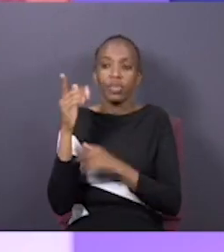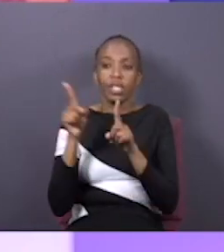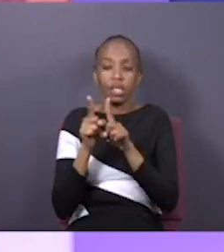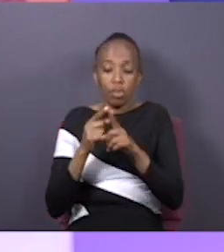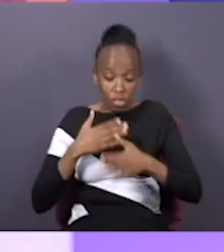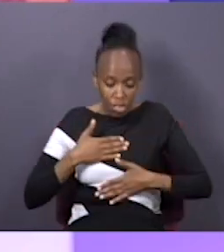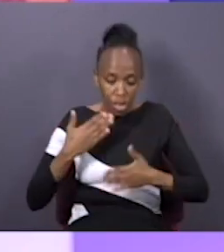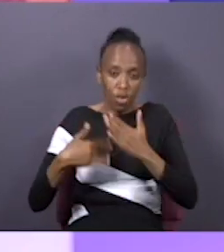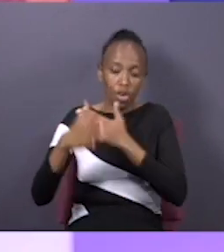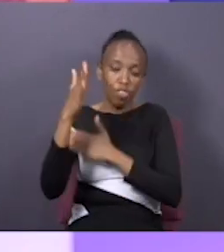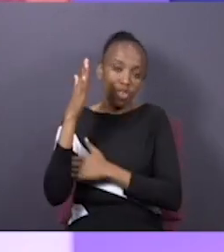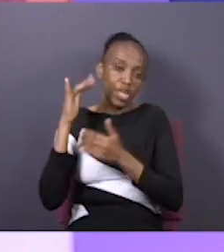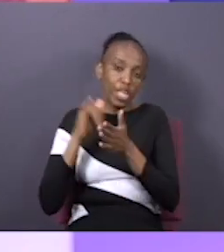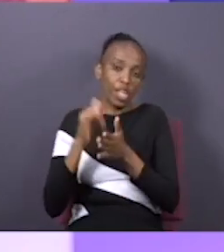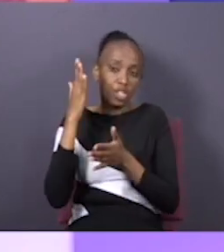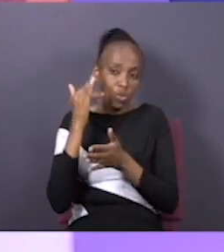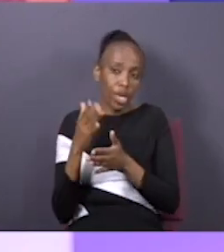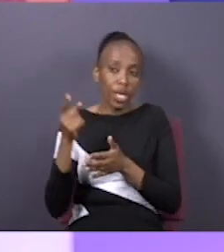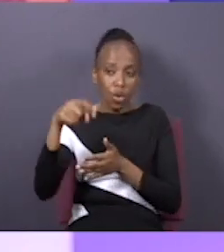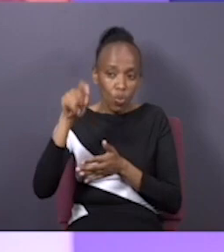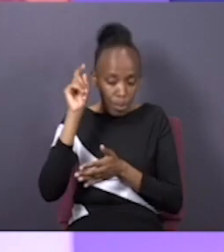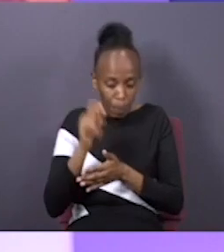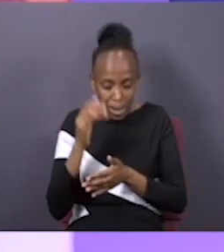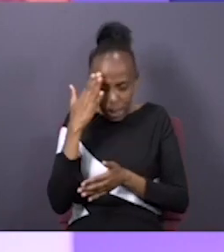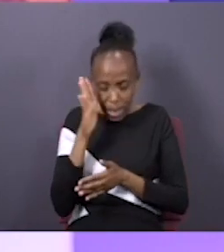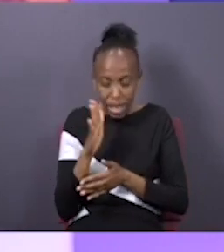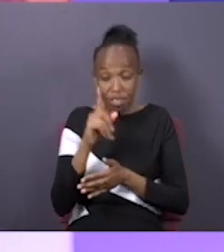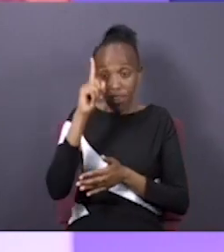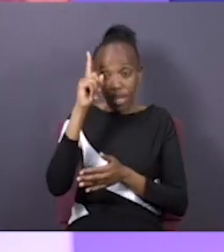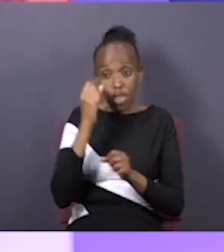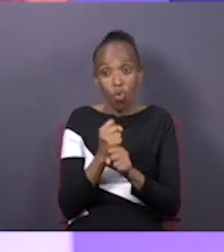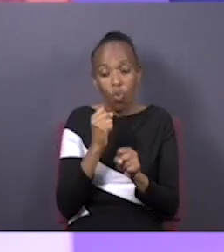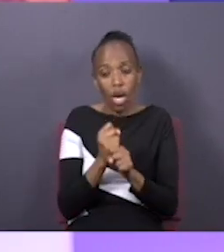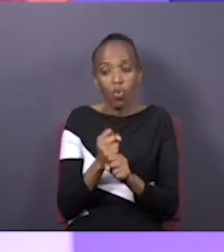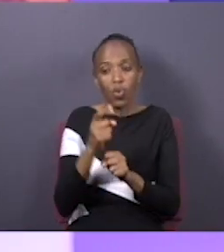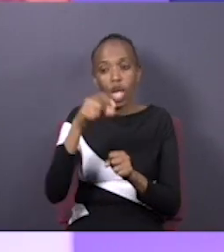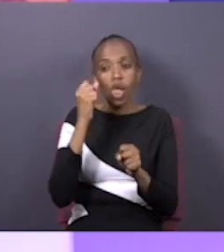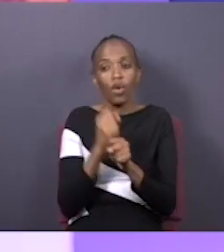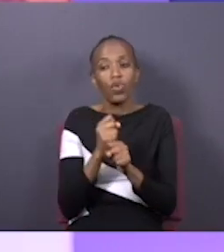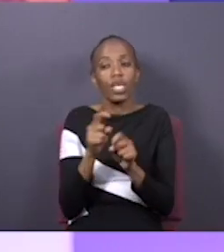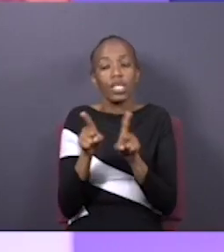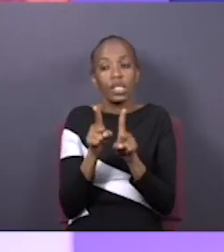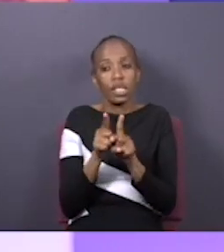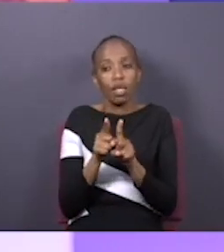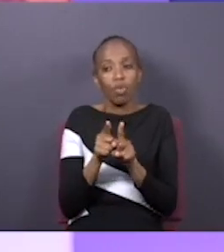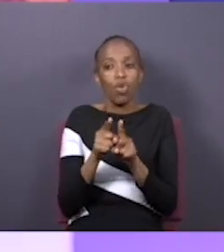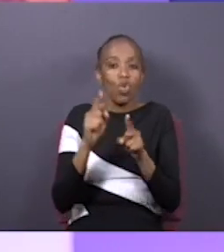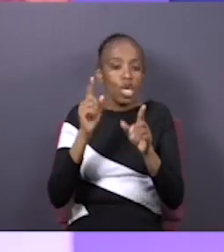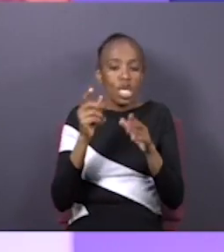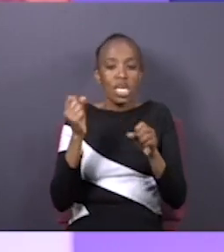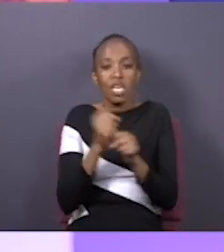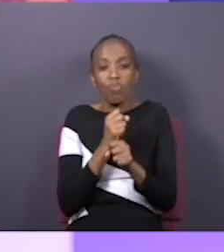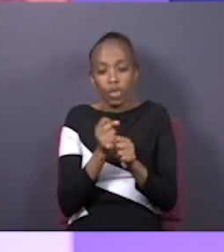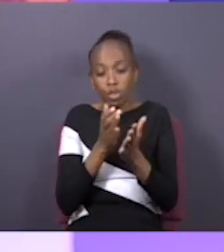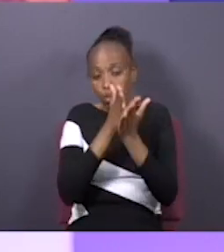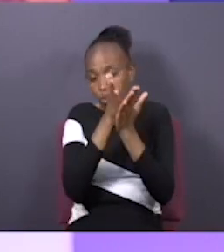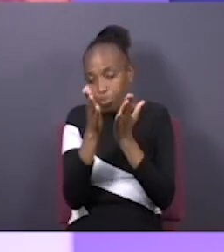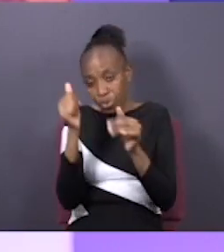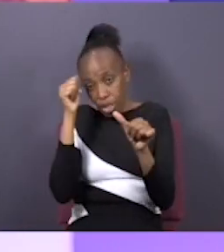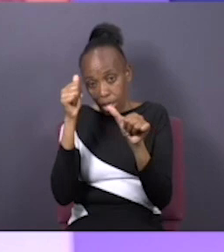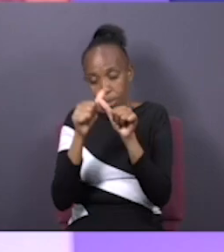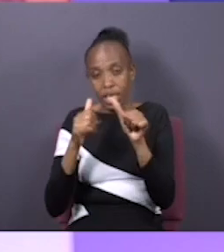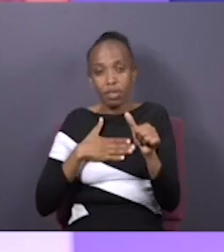for His honor. And that's why we must identify the work we are doing, and we will not be removed from it. It reminds me